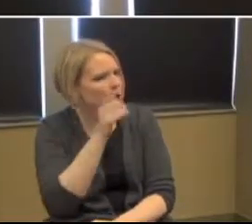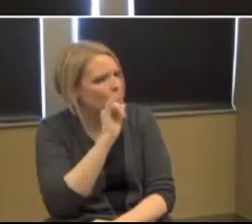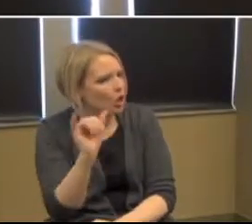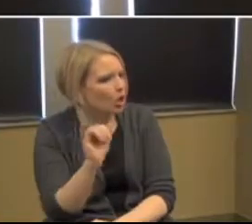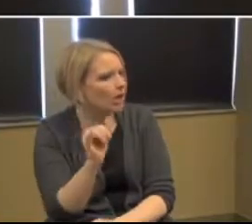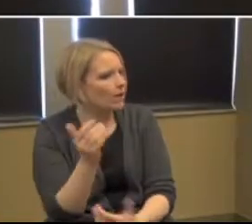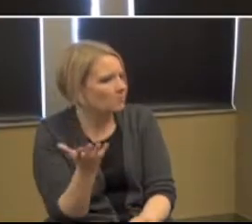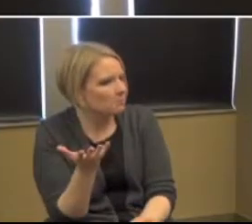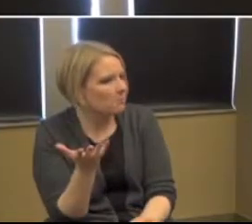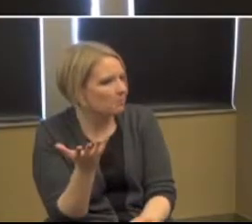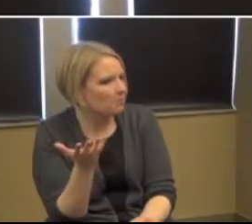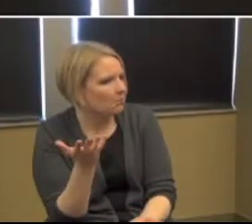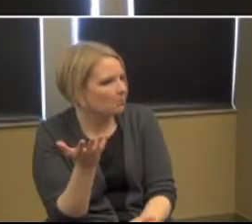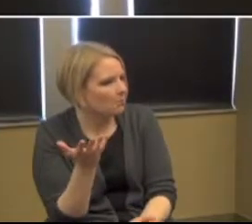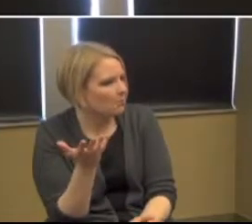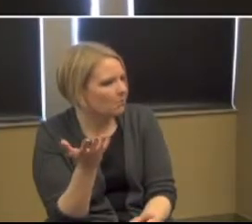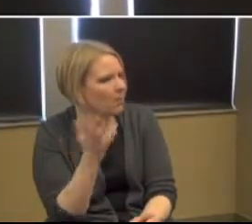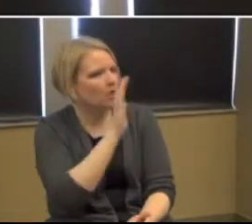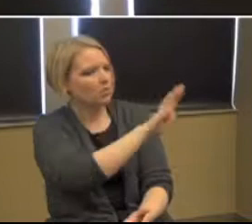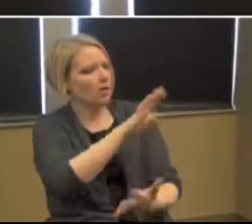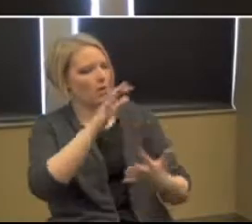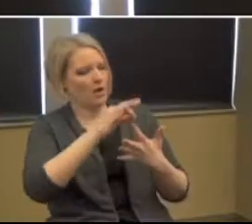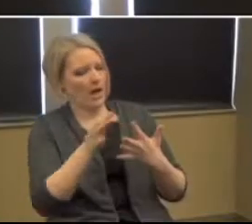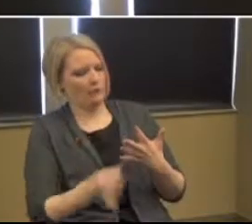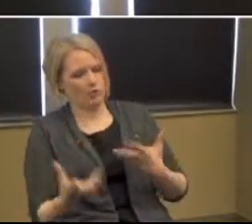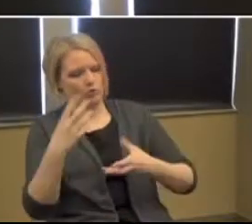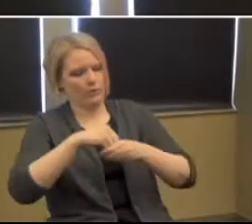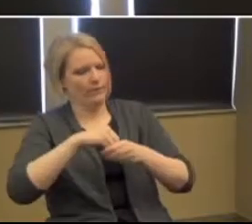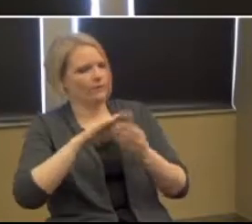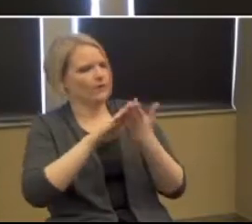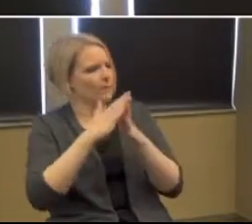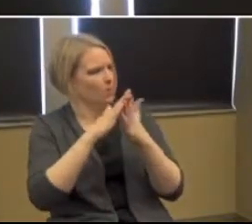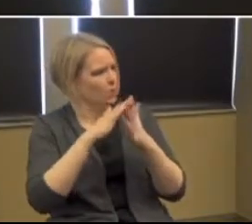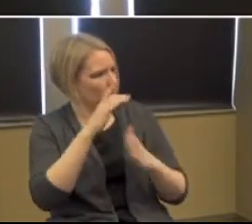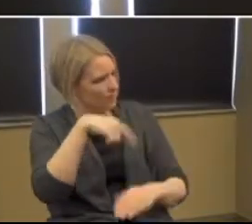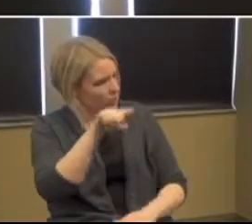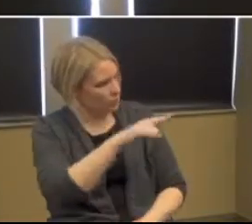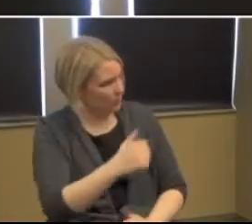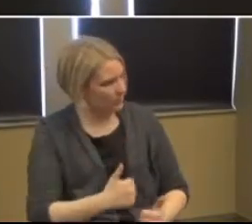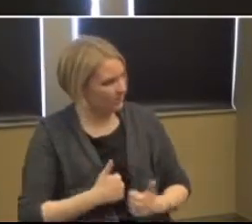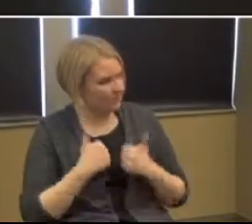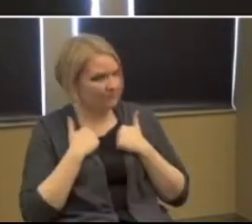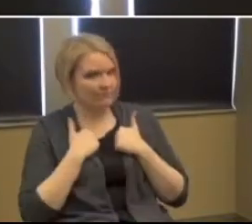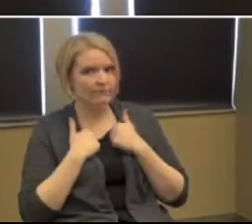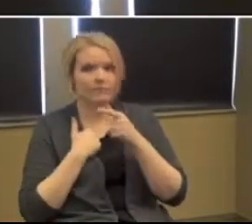like? What are some of the options in the communities that you guys live in?